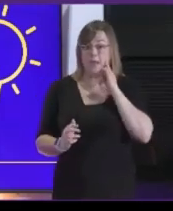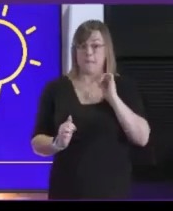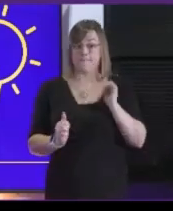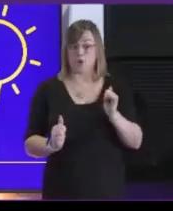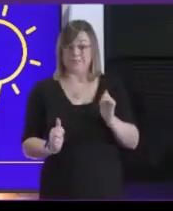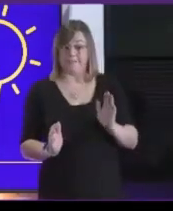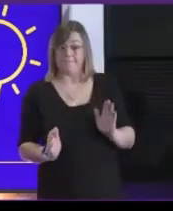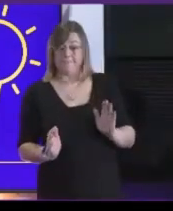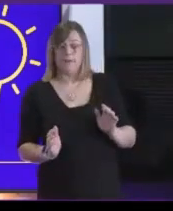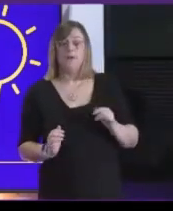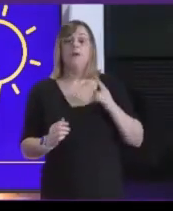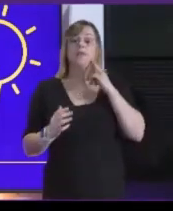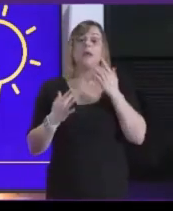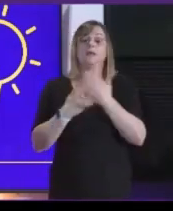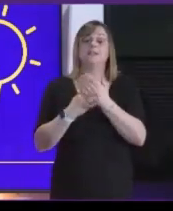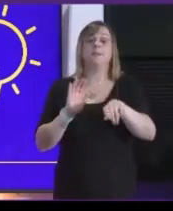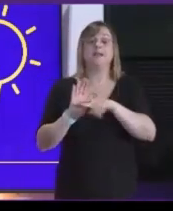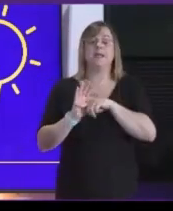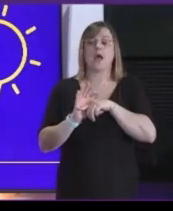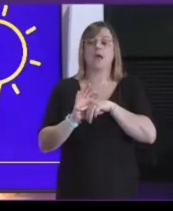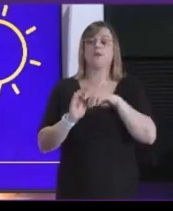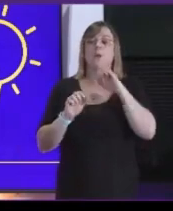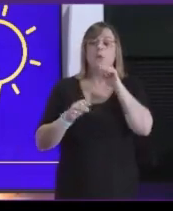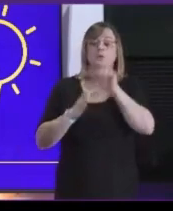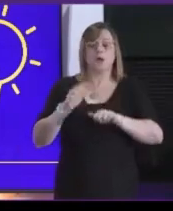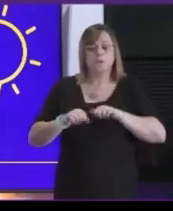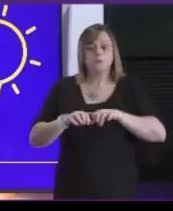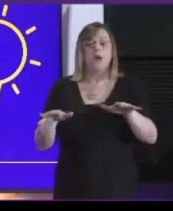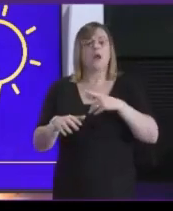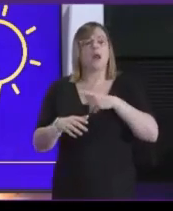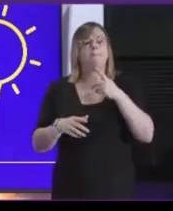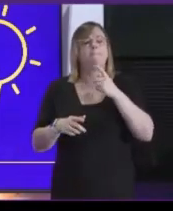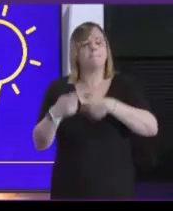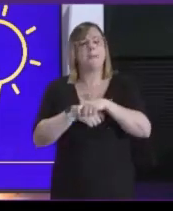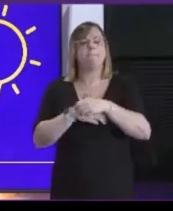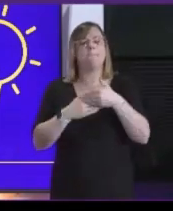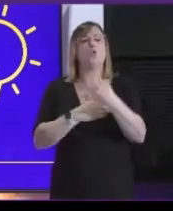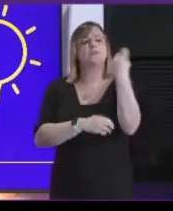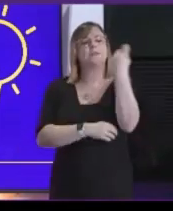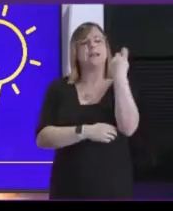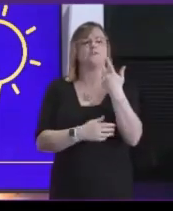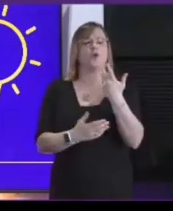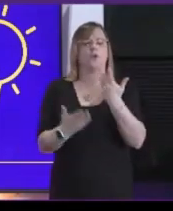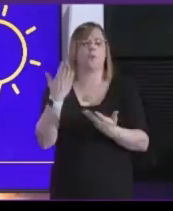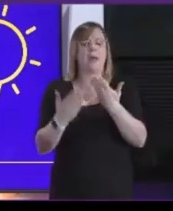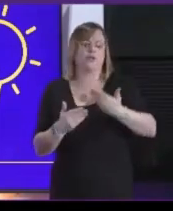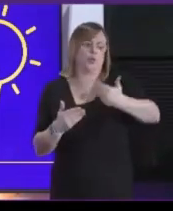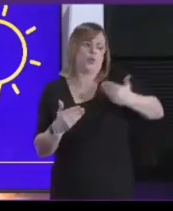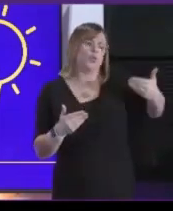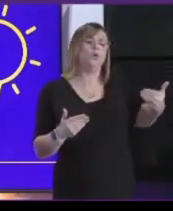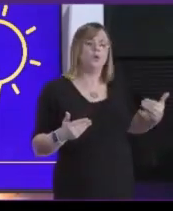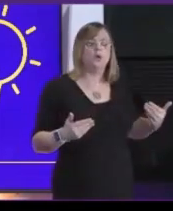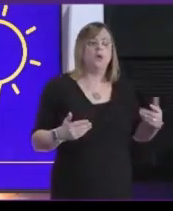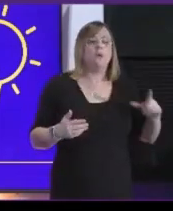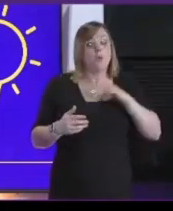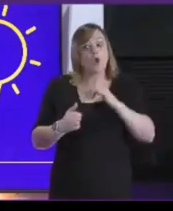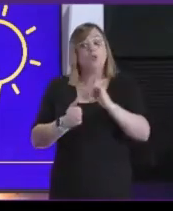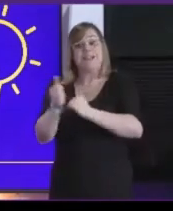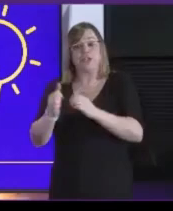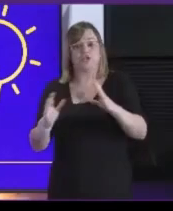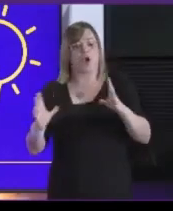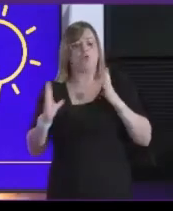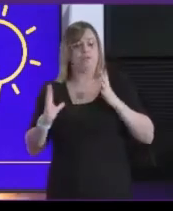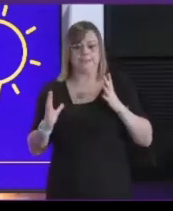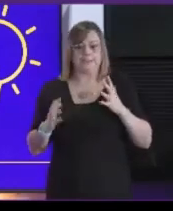I think the Accessibility Act will enter into force and be a much better success than everything else we have done before, because the industry is already